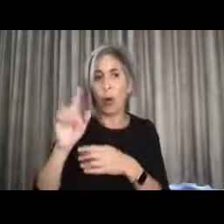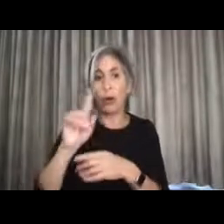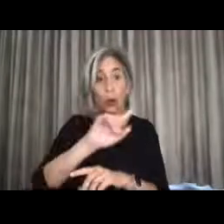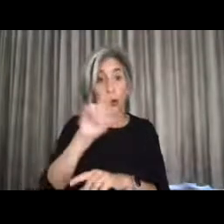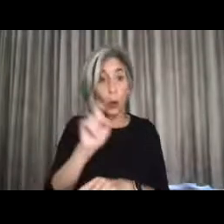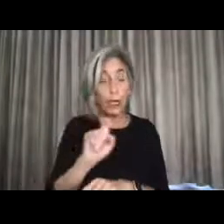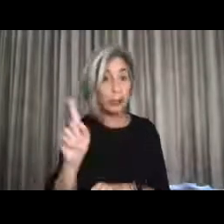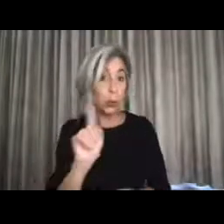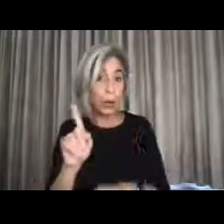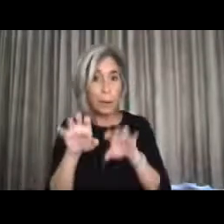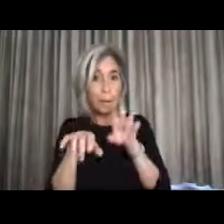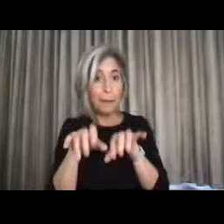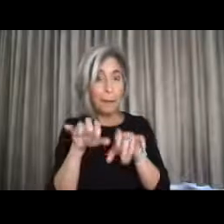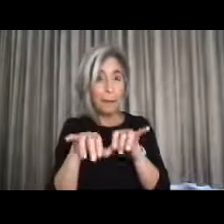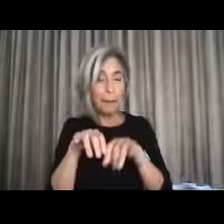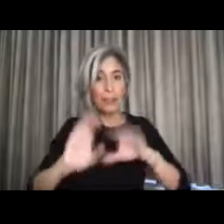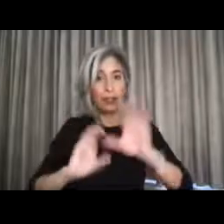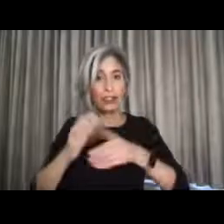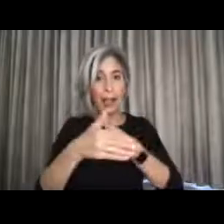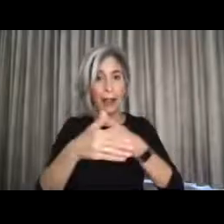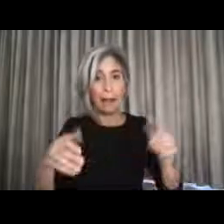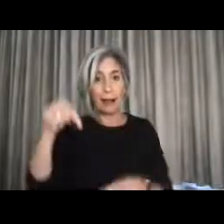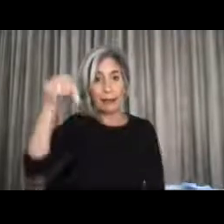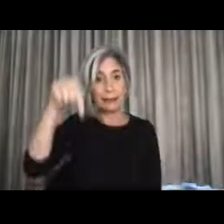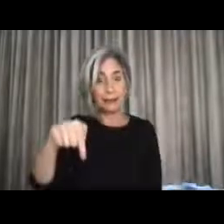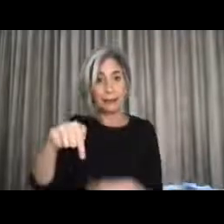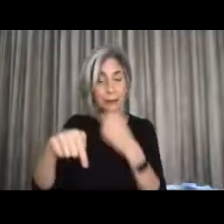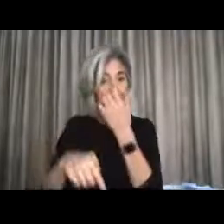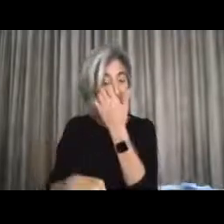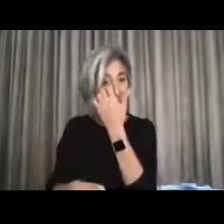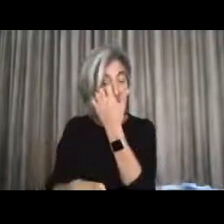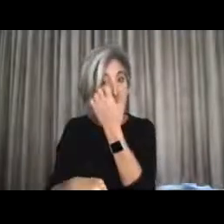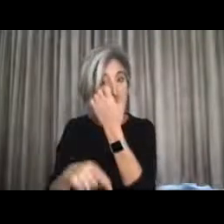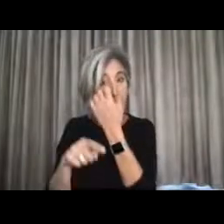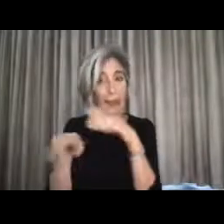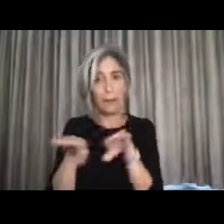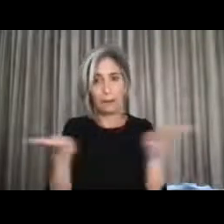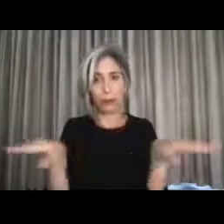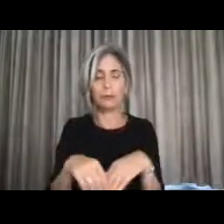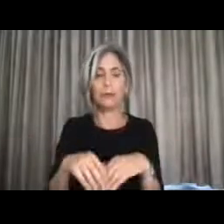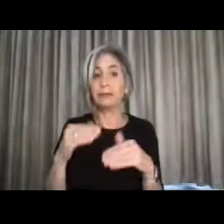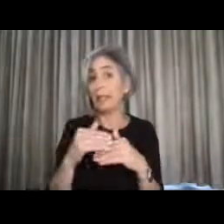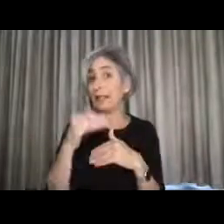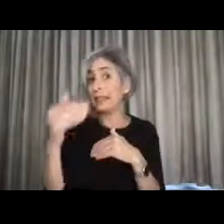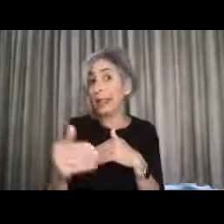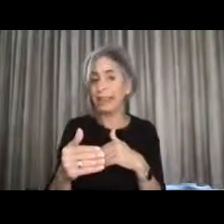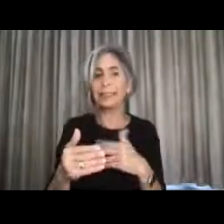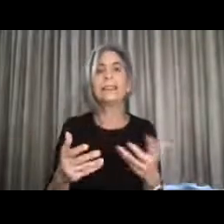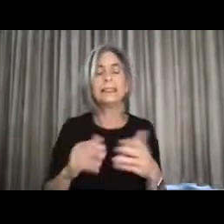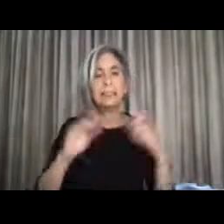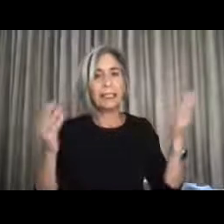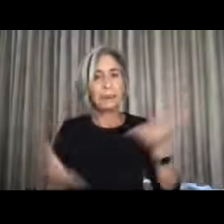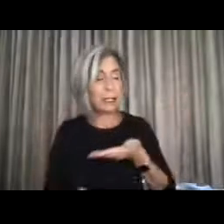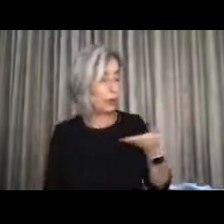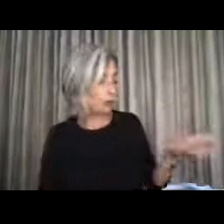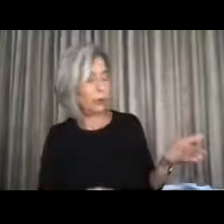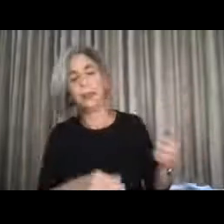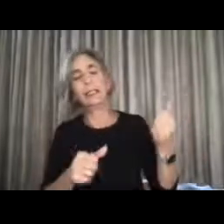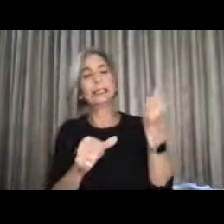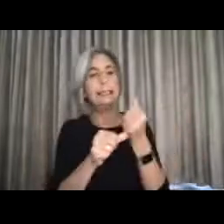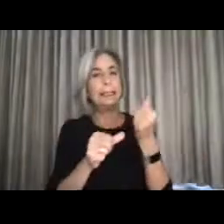in the chat box on the platform. Next, I'll go ahead and introduce Assistant